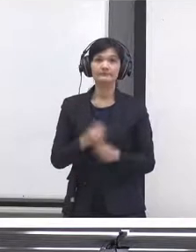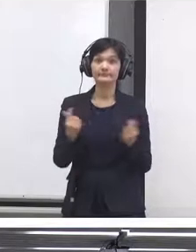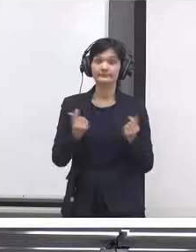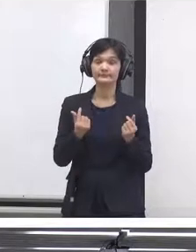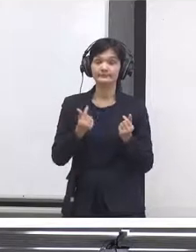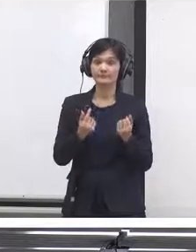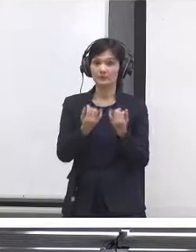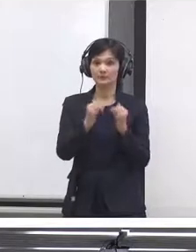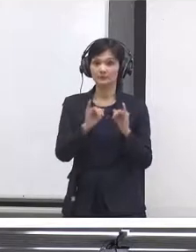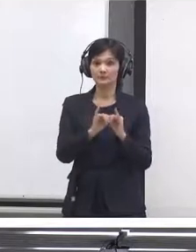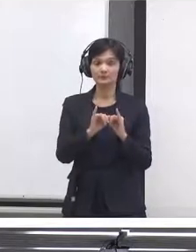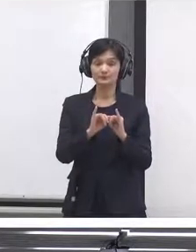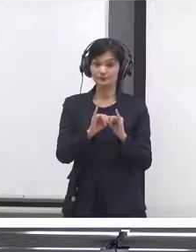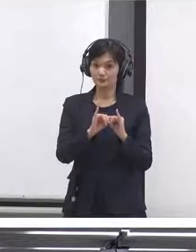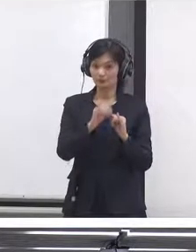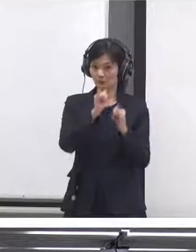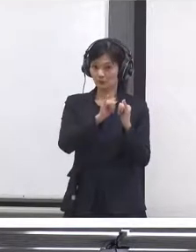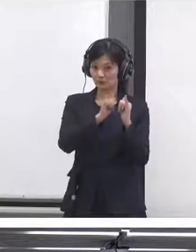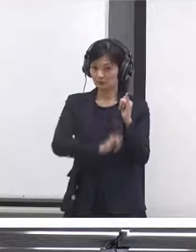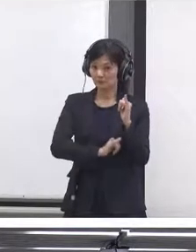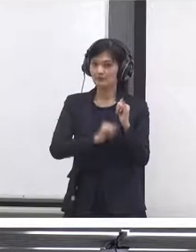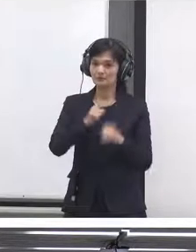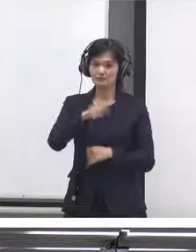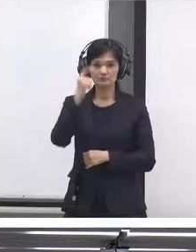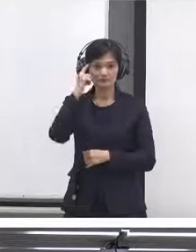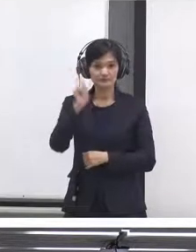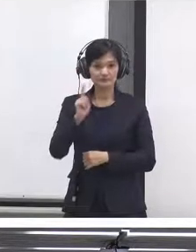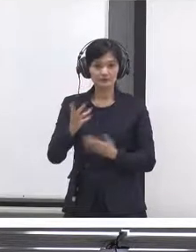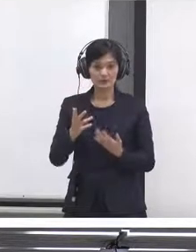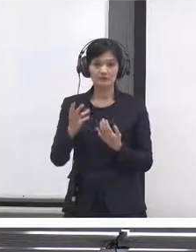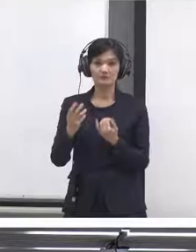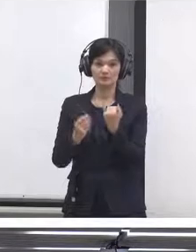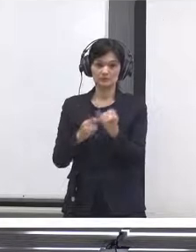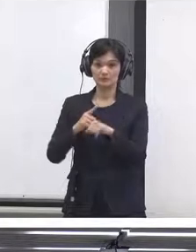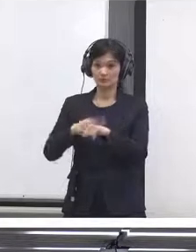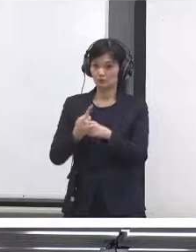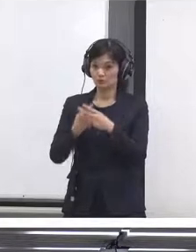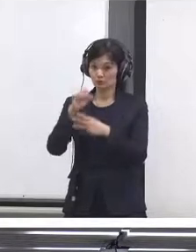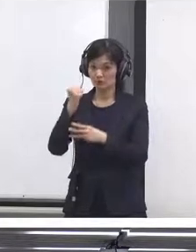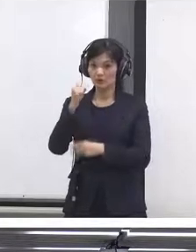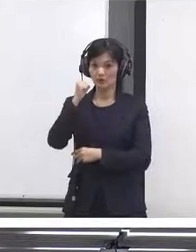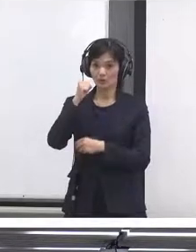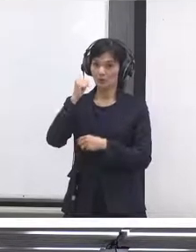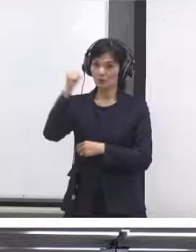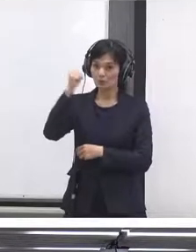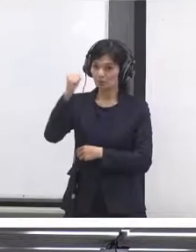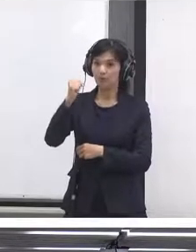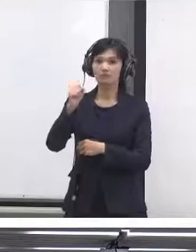Feminist movement. What it is. Please collaborate like this.